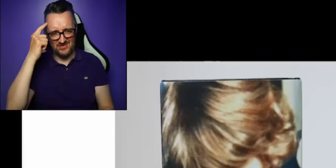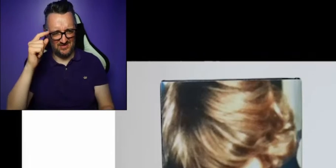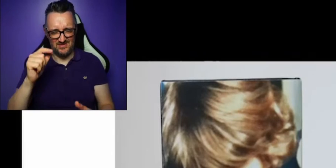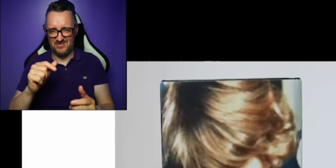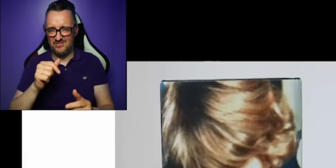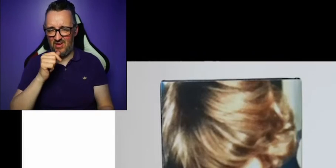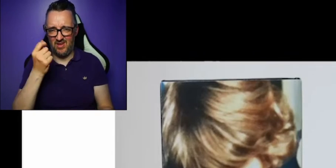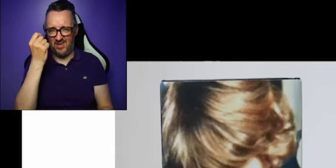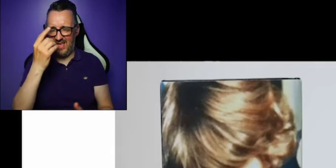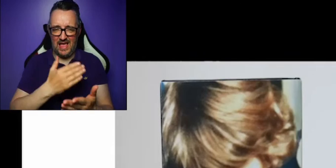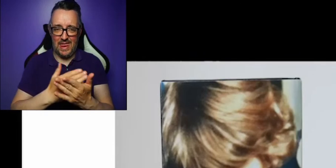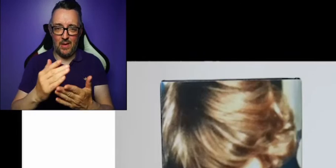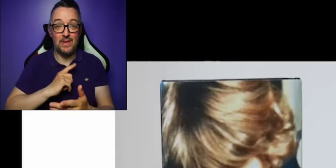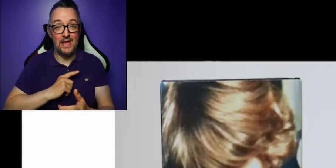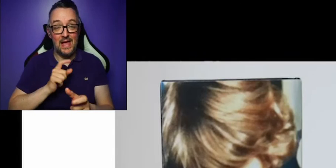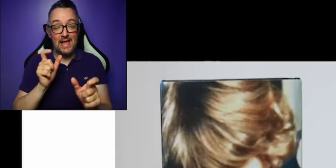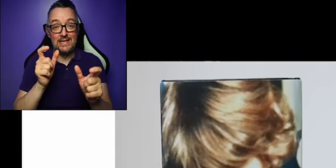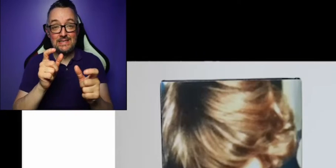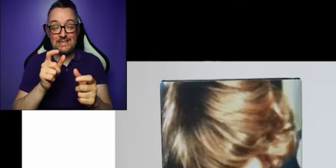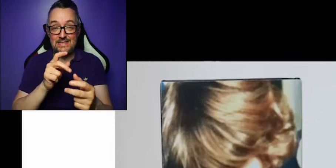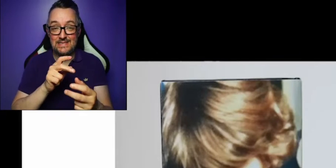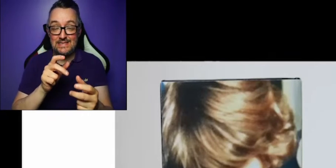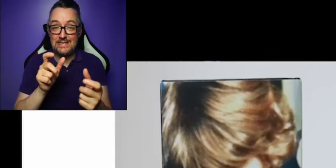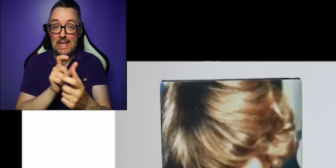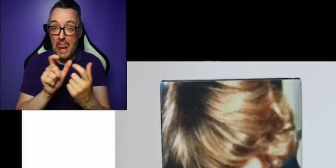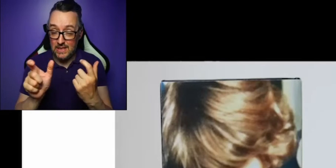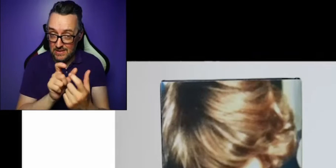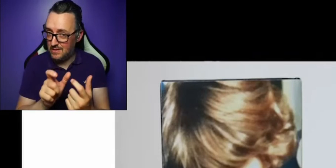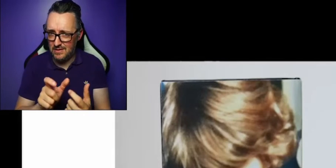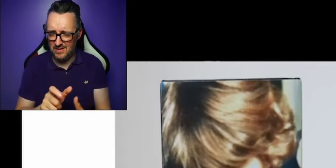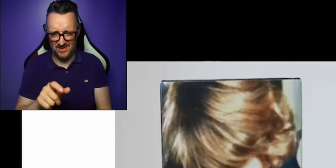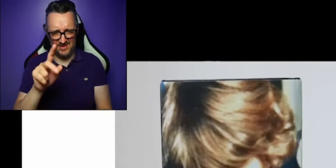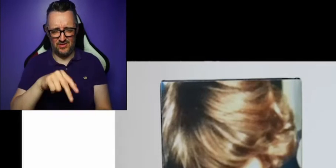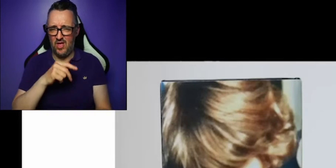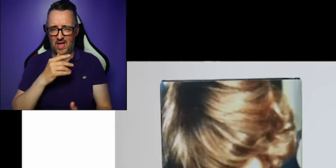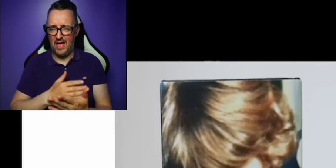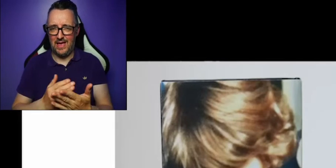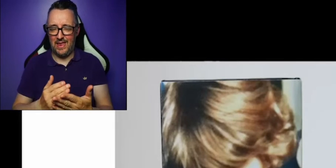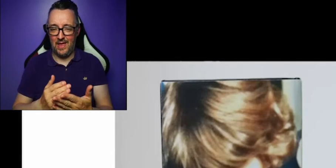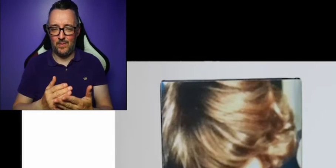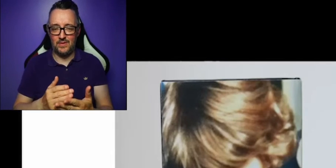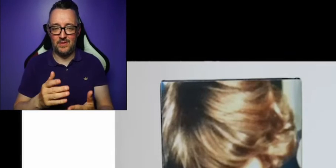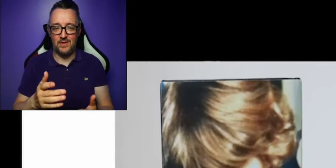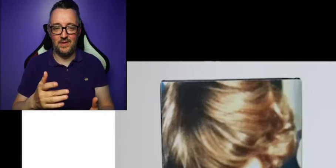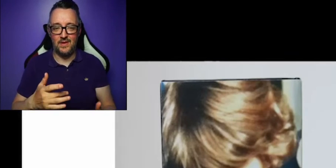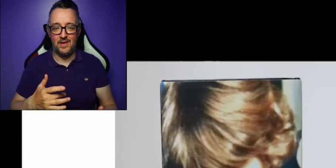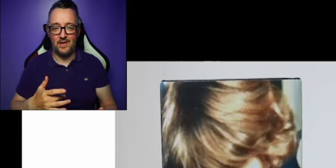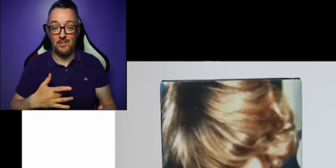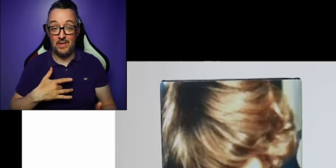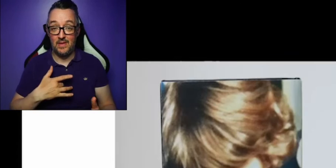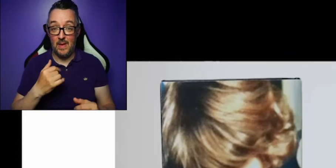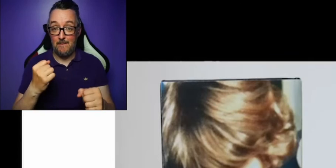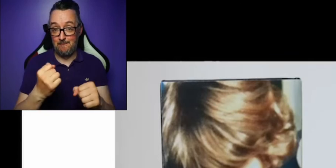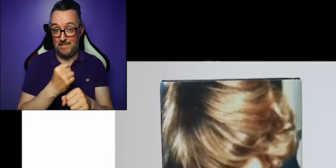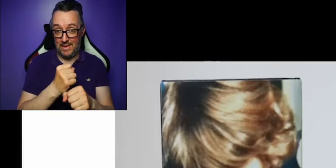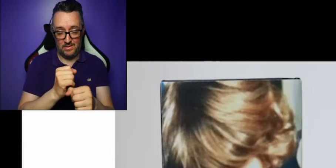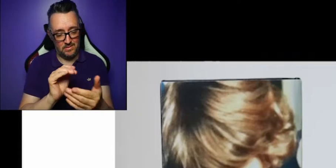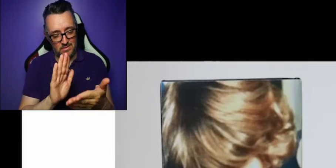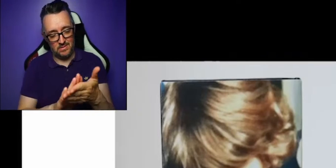It doesn't make any sense to me as a dyslexic person, but it's more that this having made it